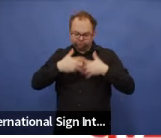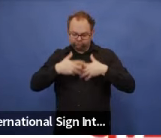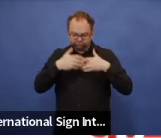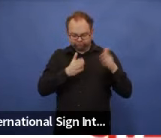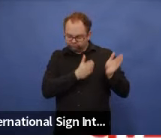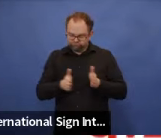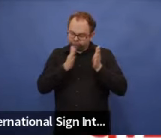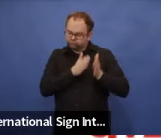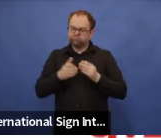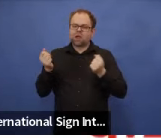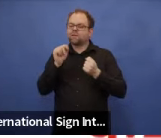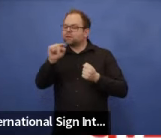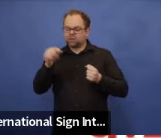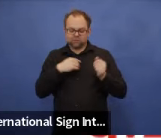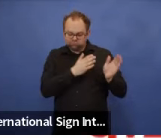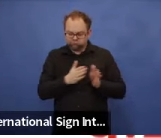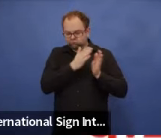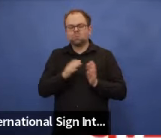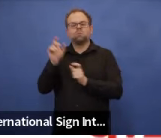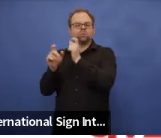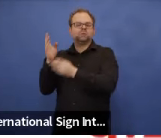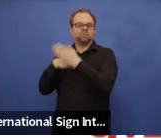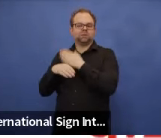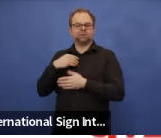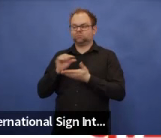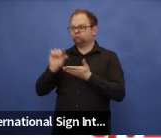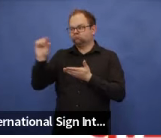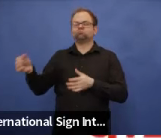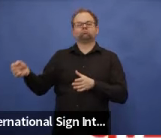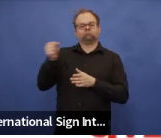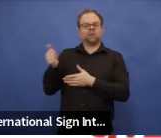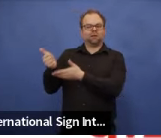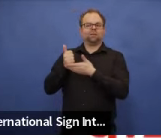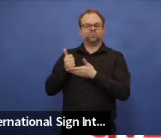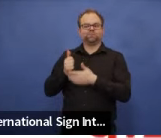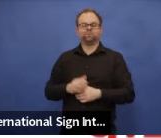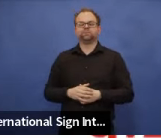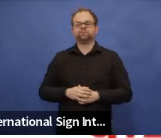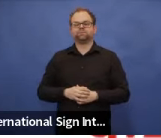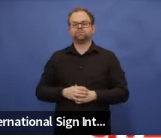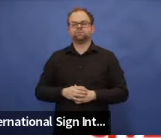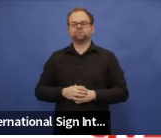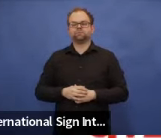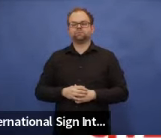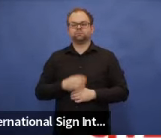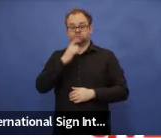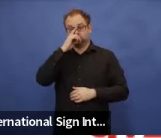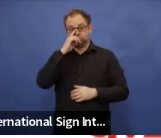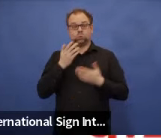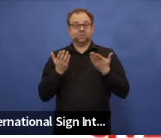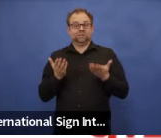With this, I would like to conclude my presentation and thank you for your interest. Thank